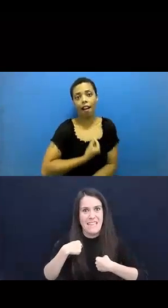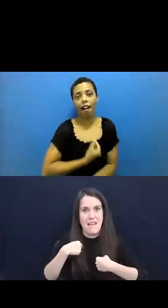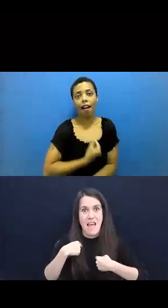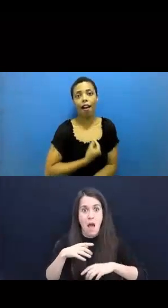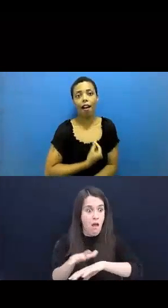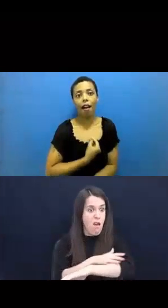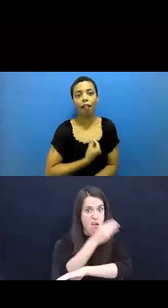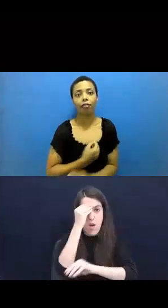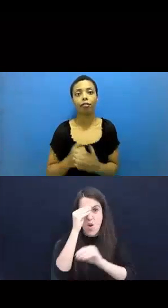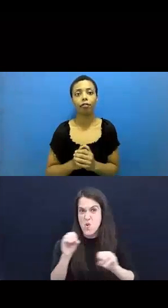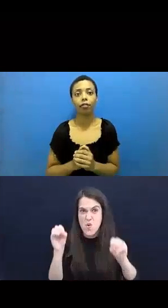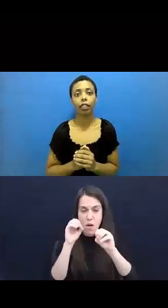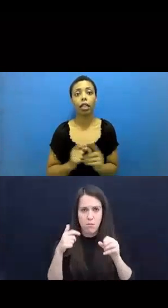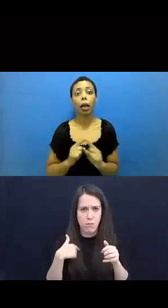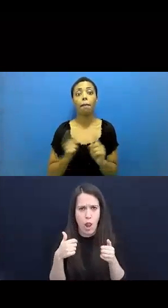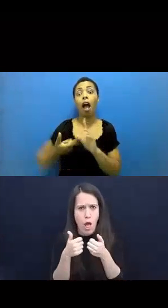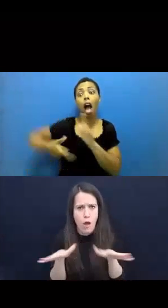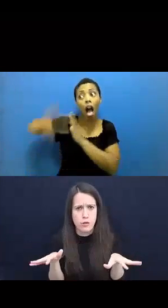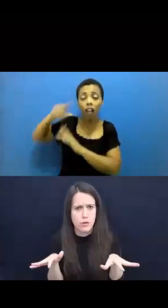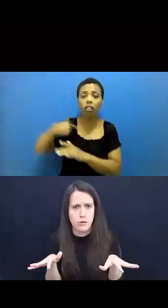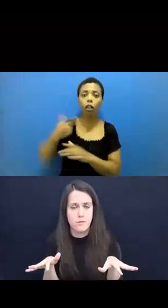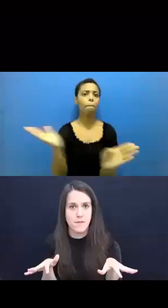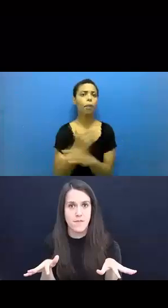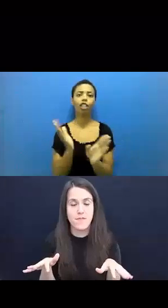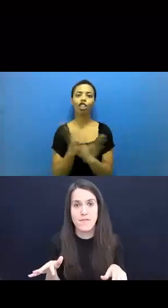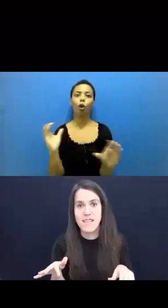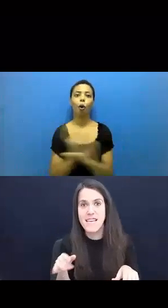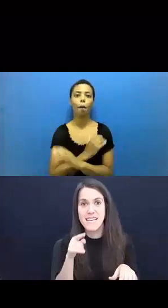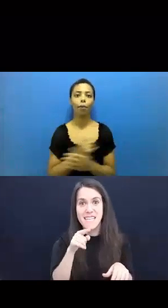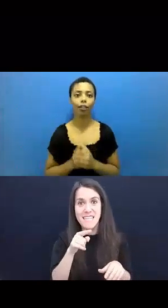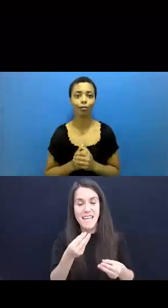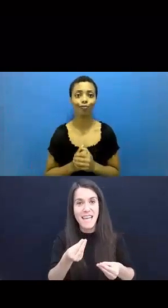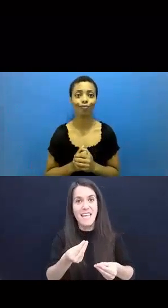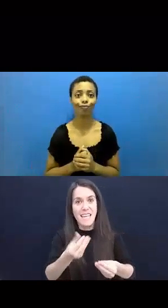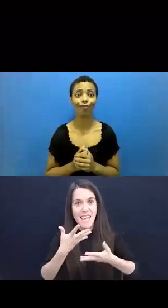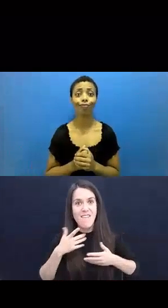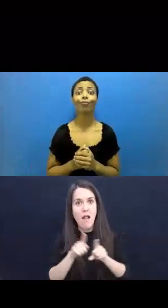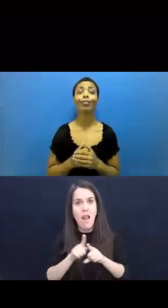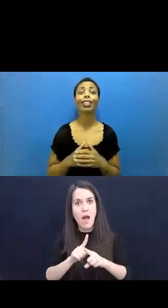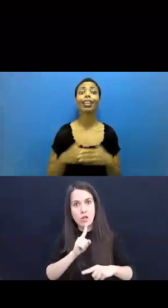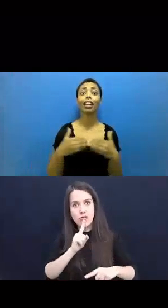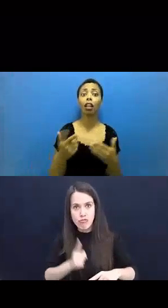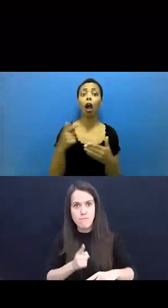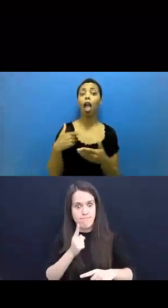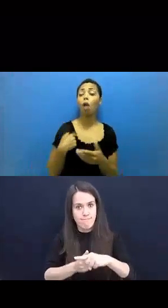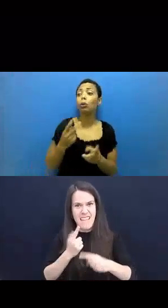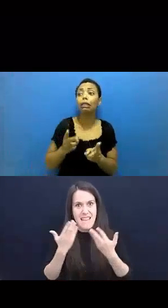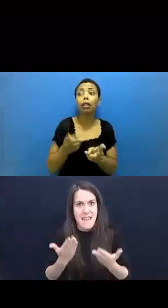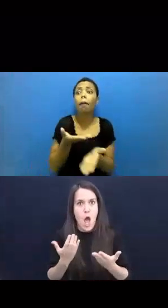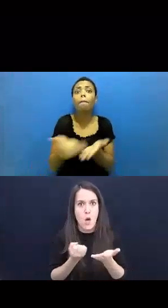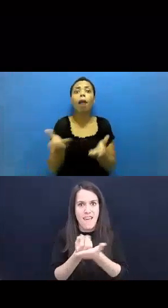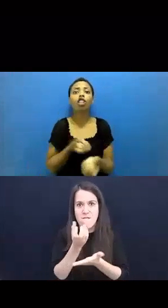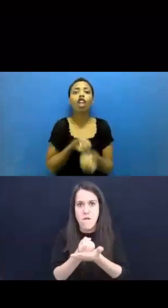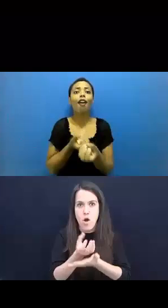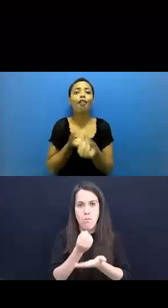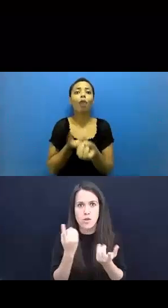lost. Why is that? Because it gives me real-time information. It tells me what's going